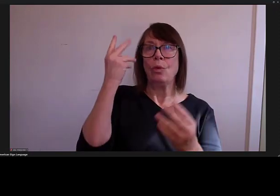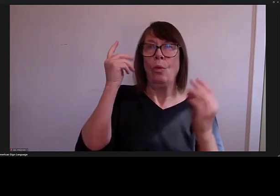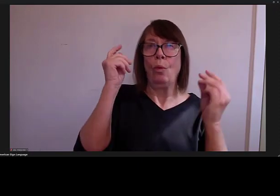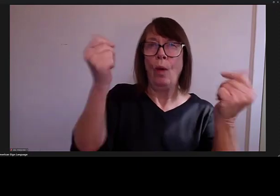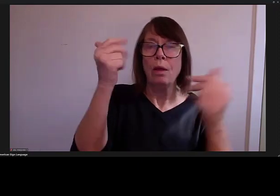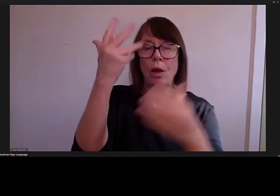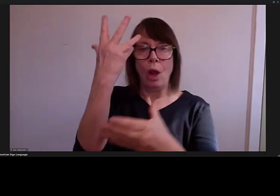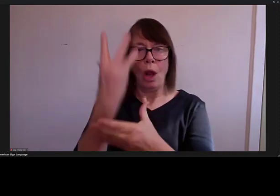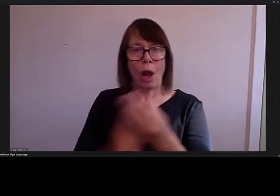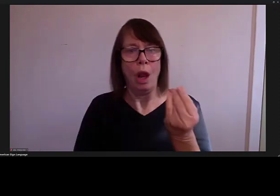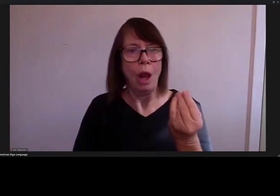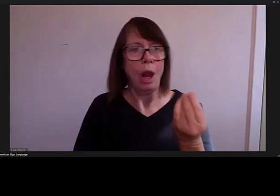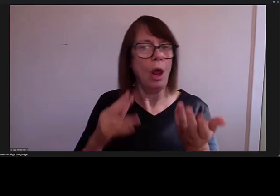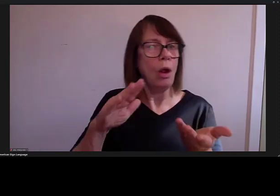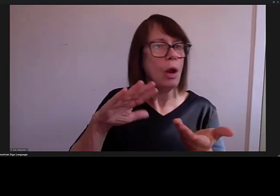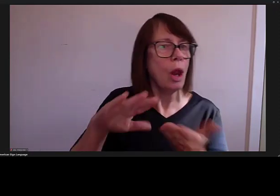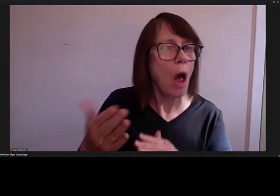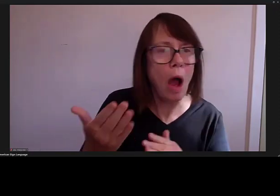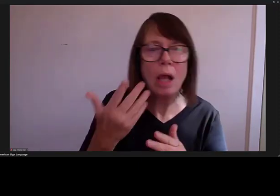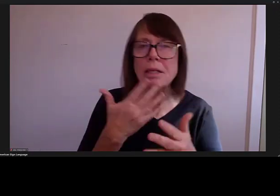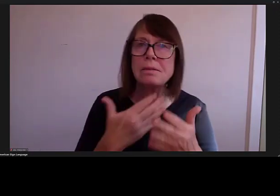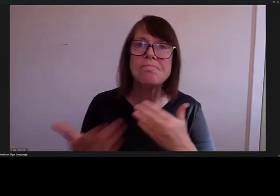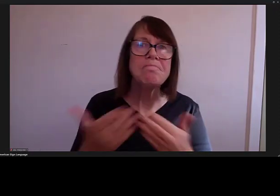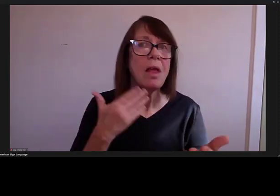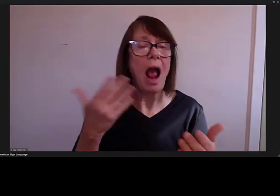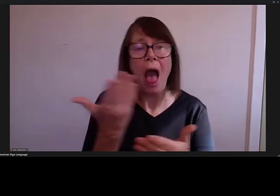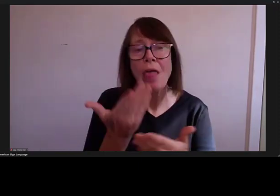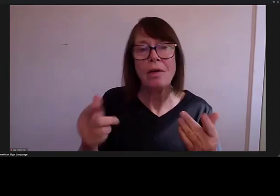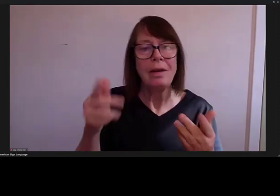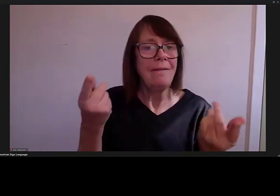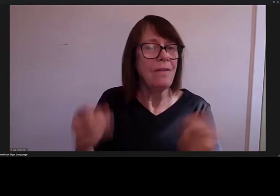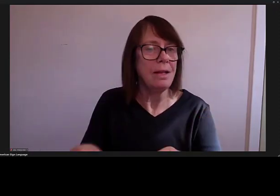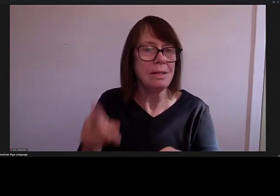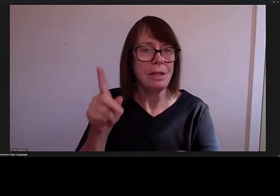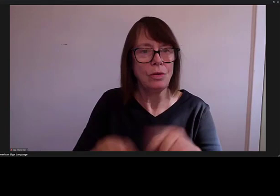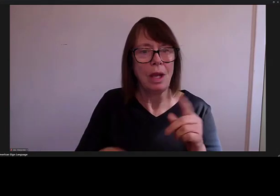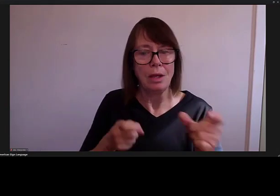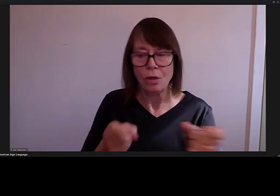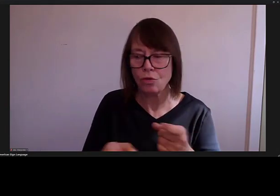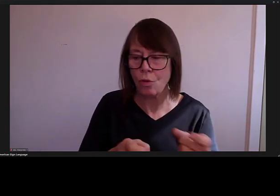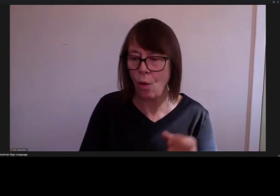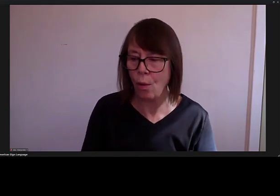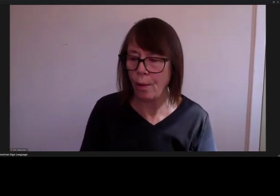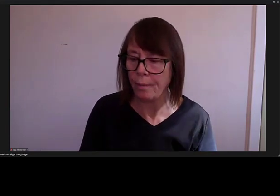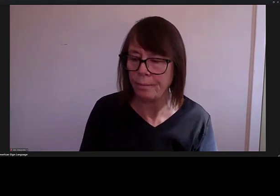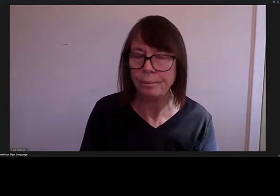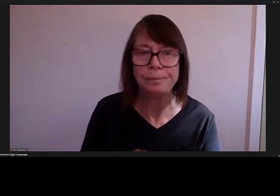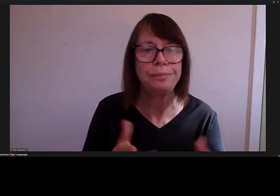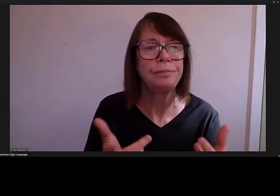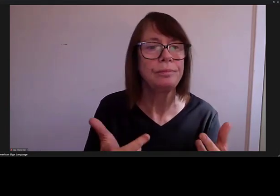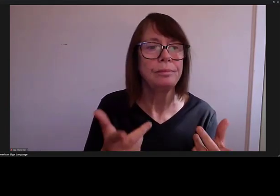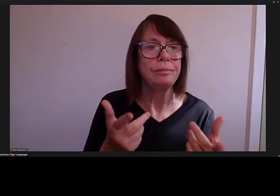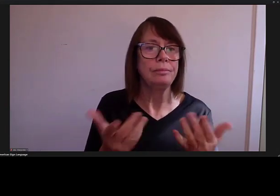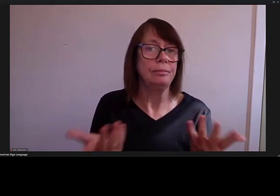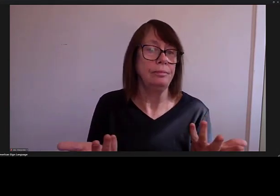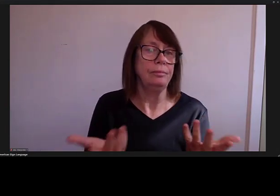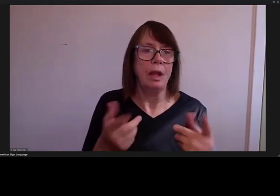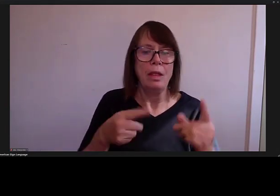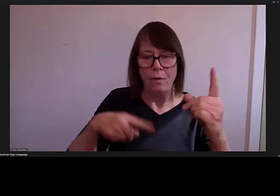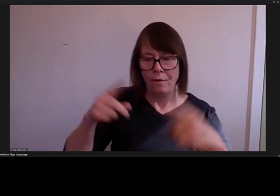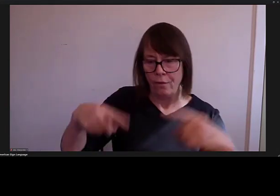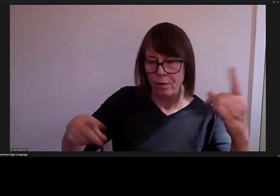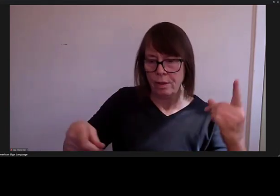life events that are out of one's control. The intricacies cannot be overstated, and there are a variety